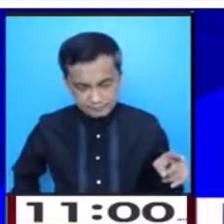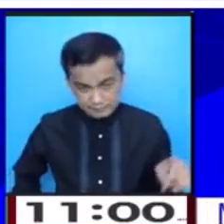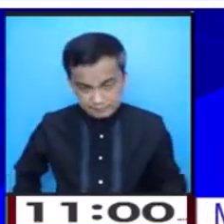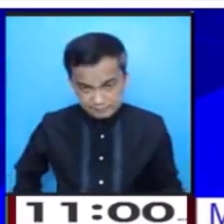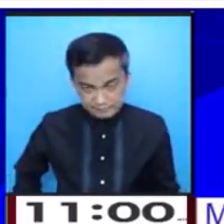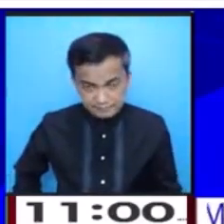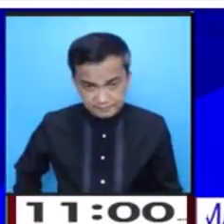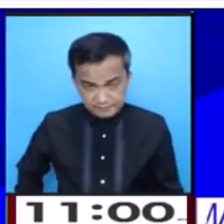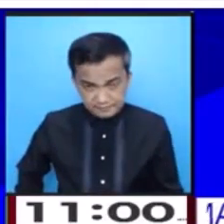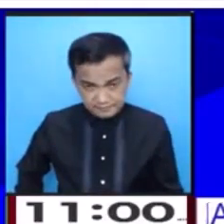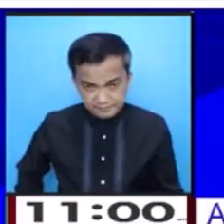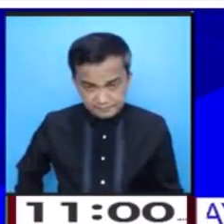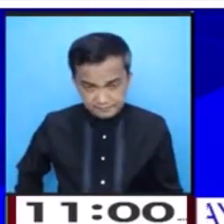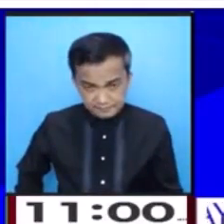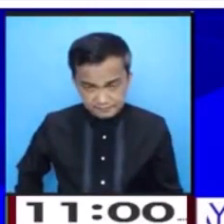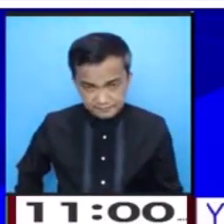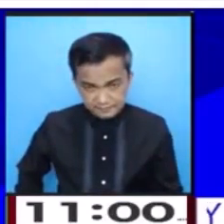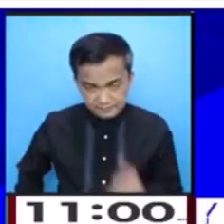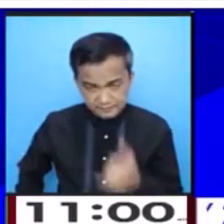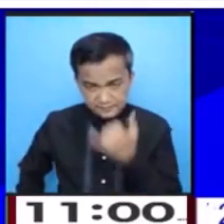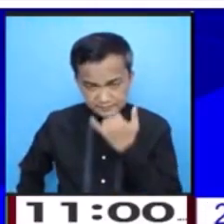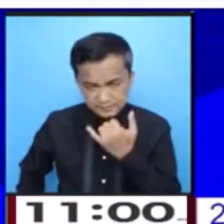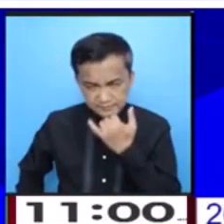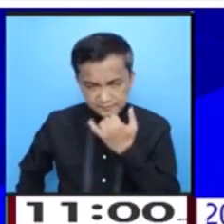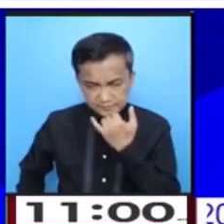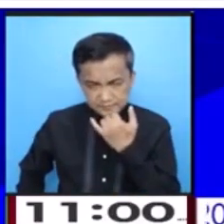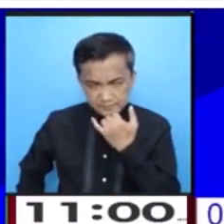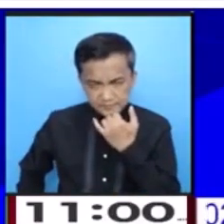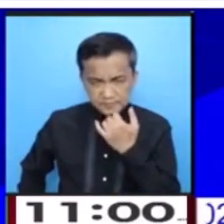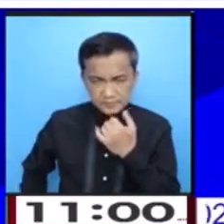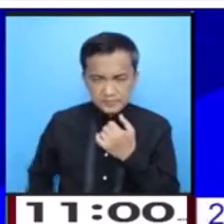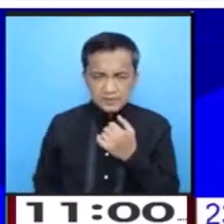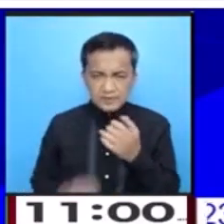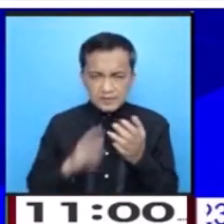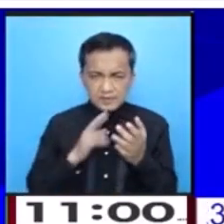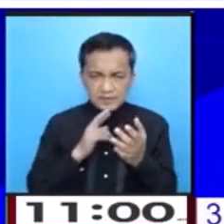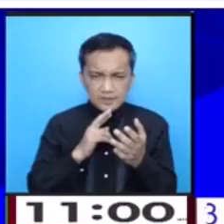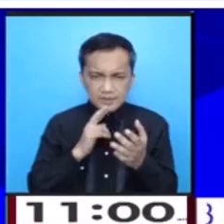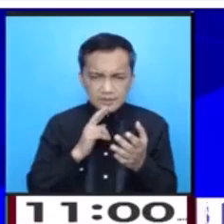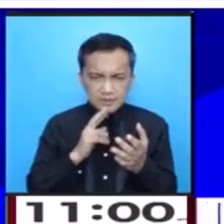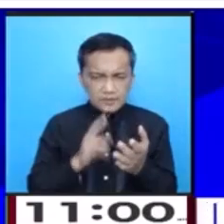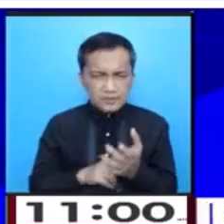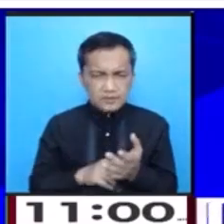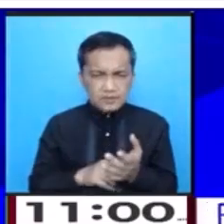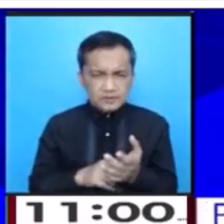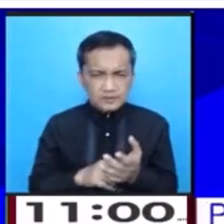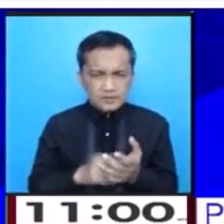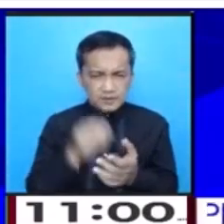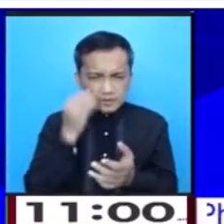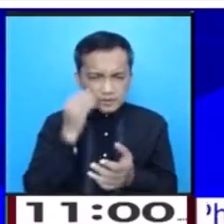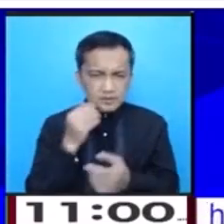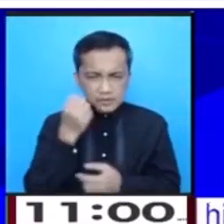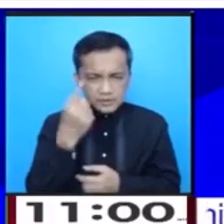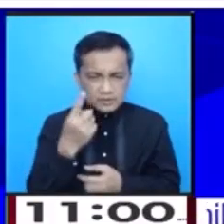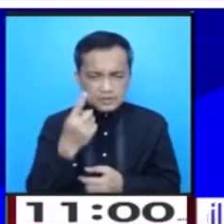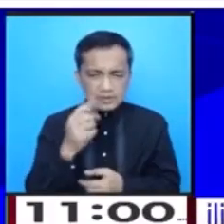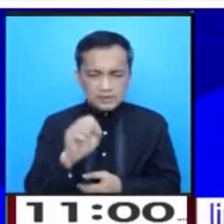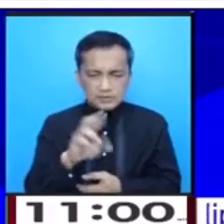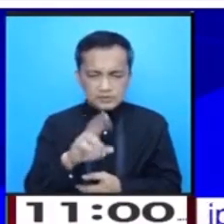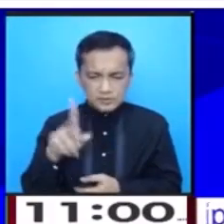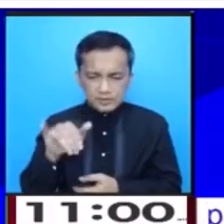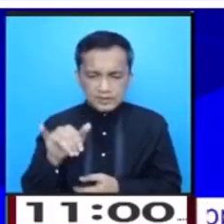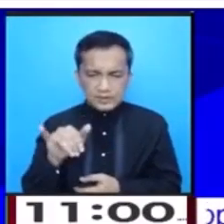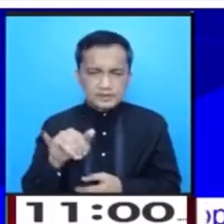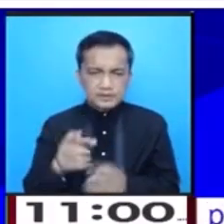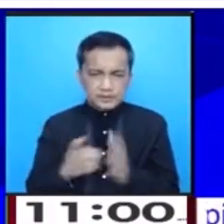the ill timing of imports, because you did not have an adequate understanding ex ante of the supply demand situation.